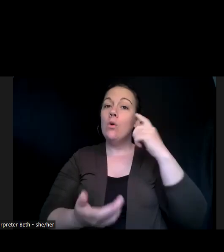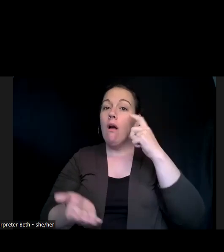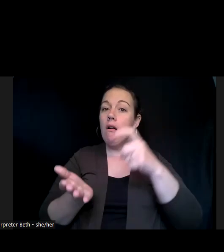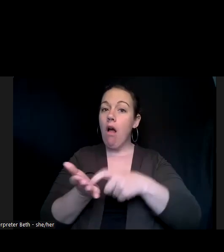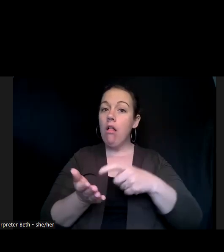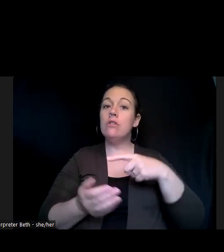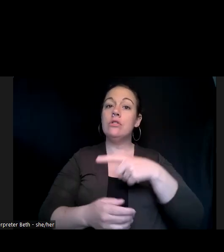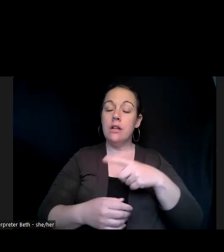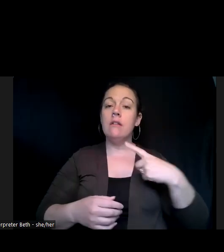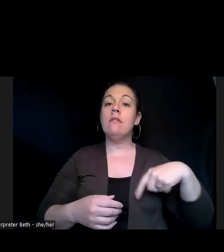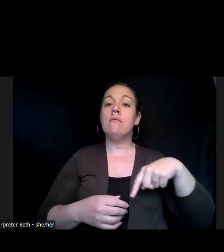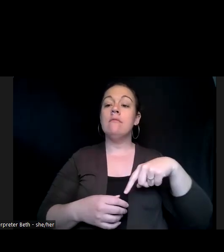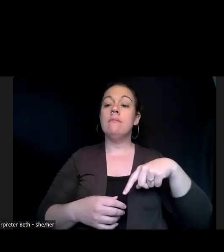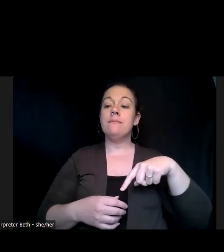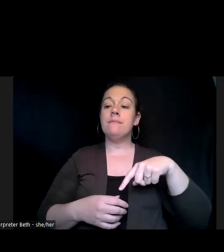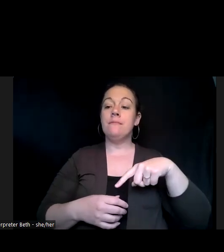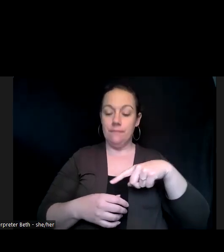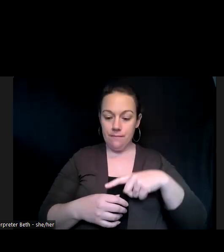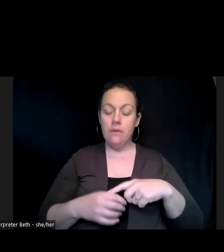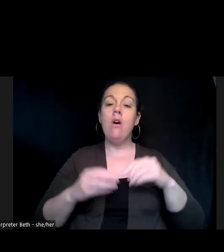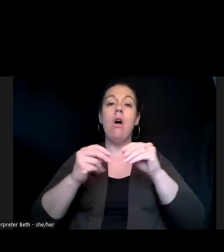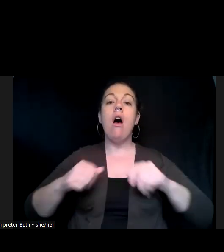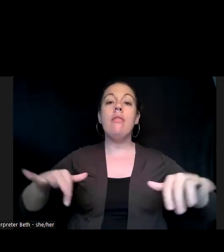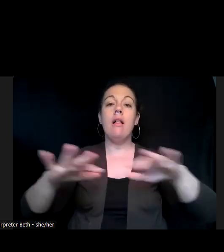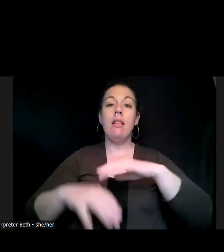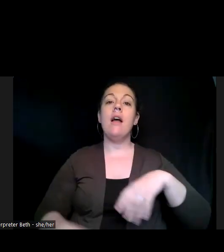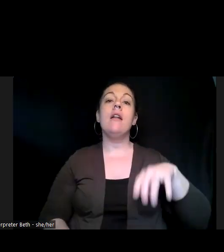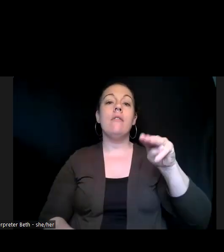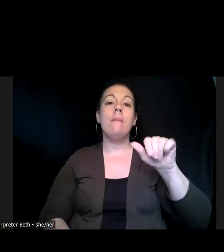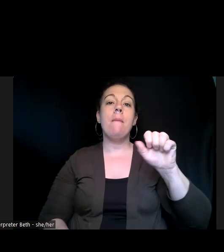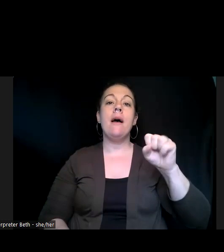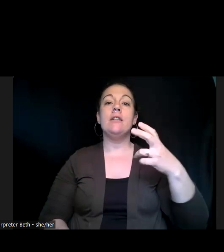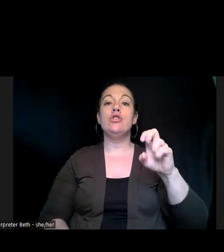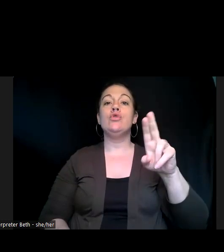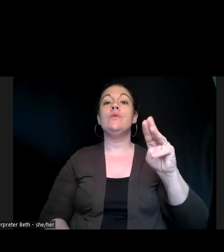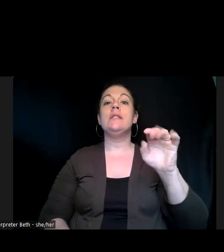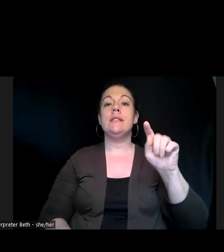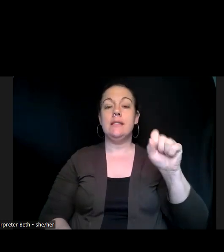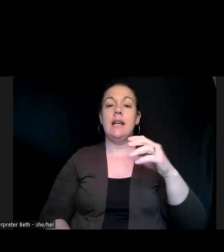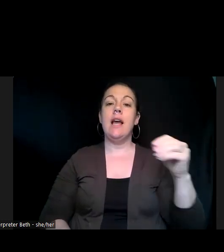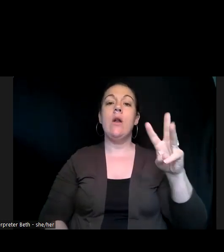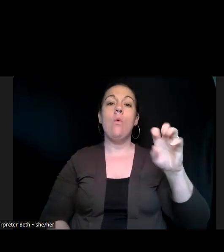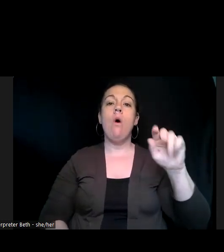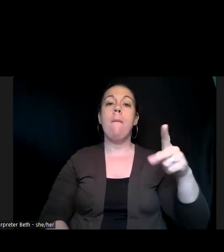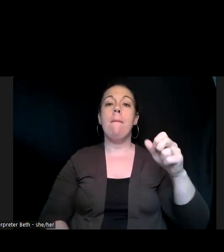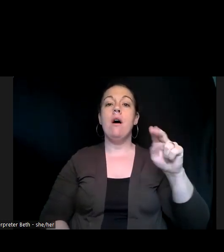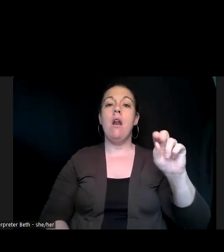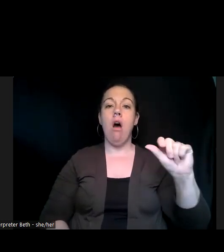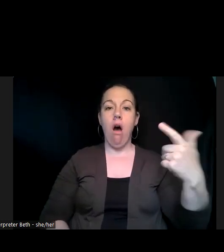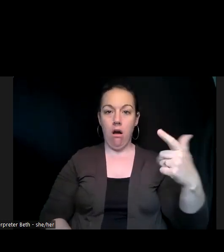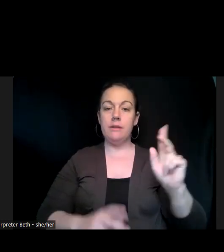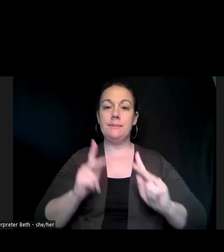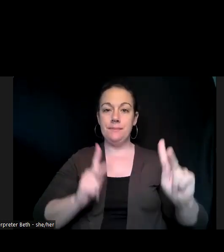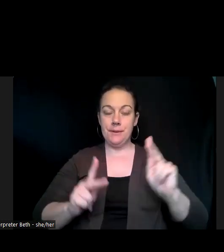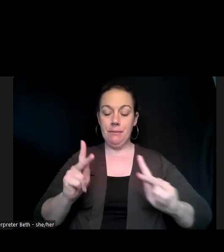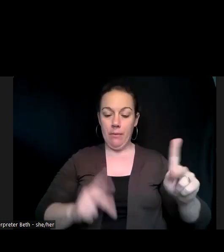the foundation sits on the land of the Massachusetts and the Wampanoag peoples. The Nellie Mae Education Foundation